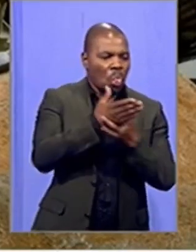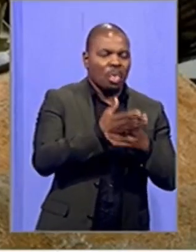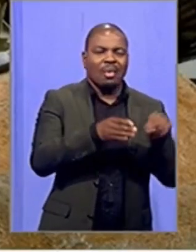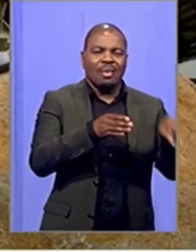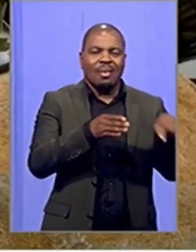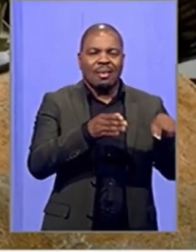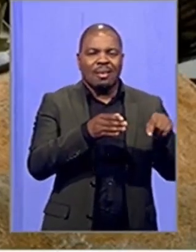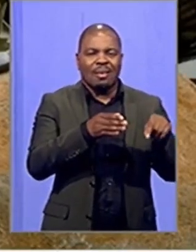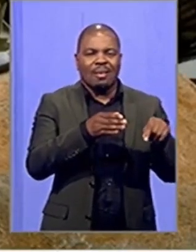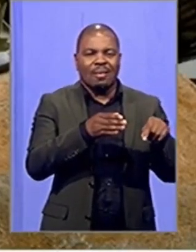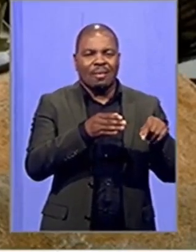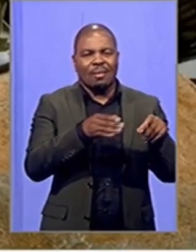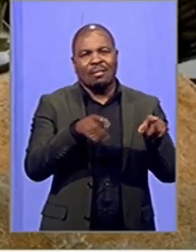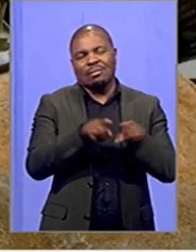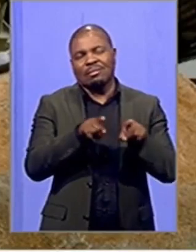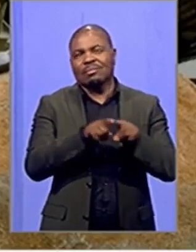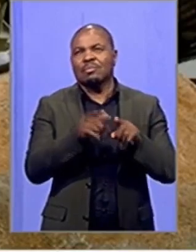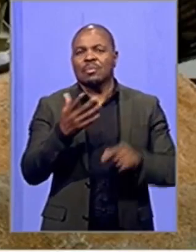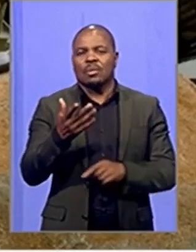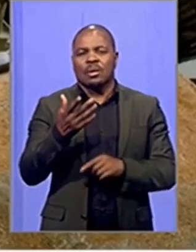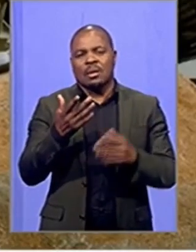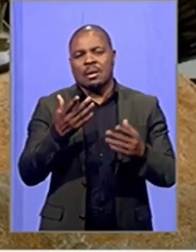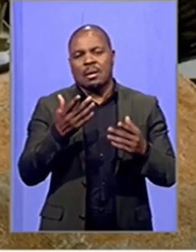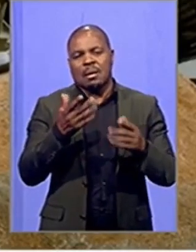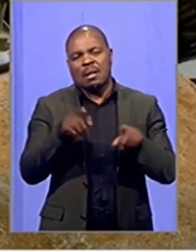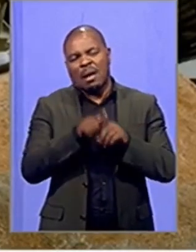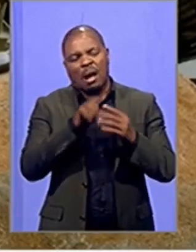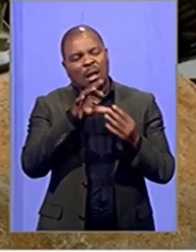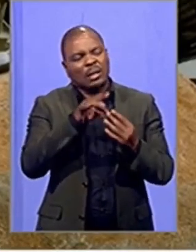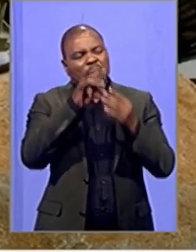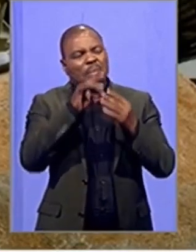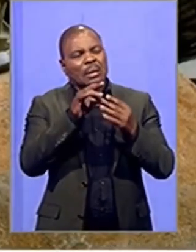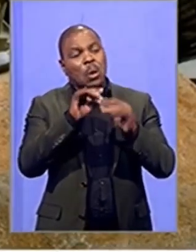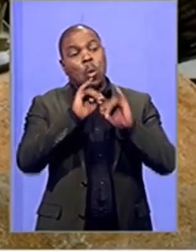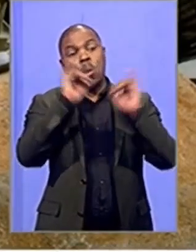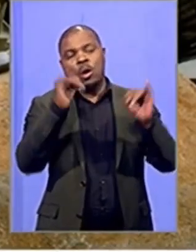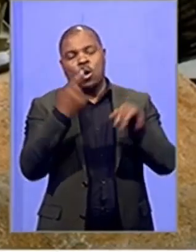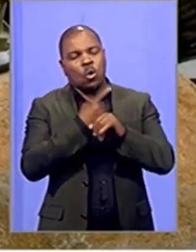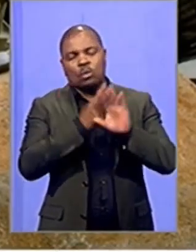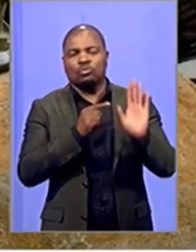but that is much more the exception than the rule.